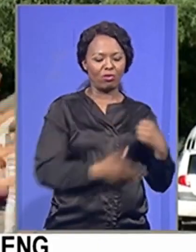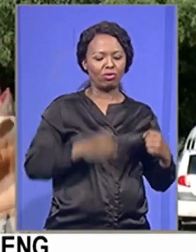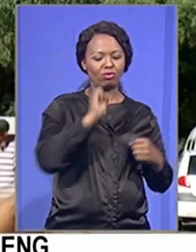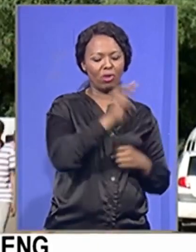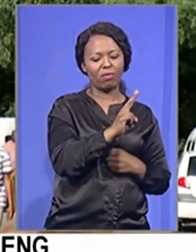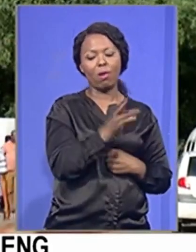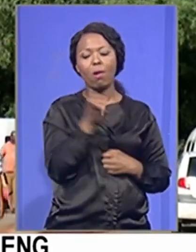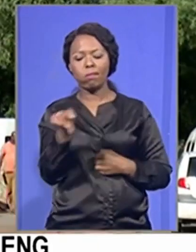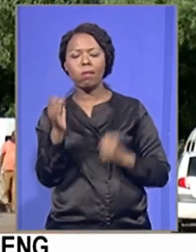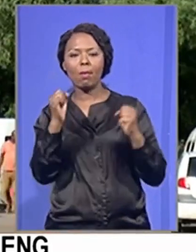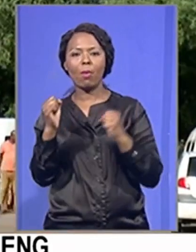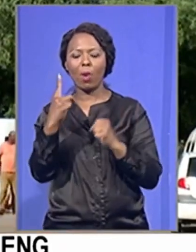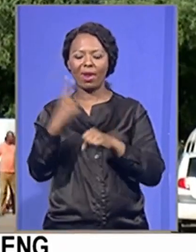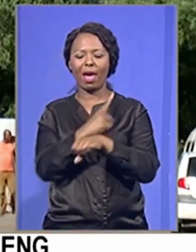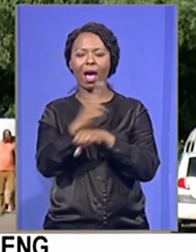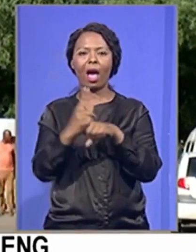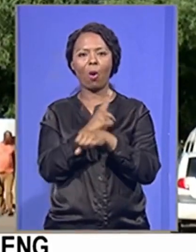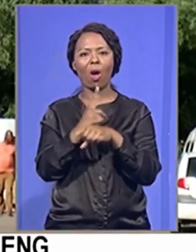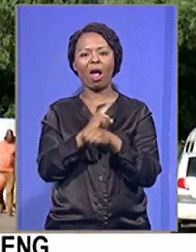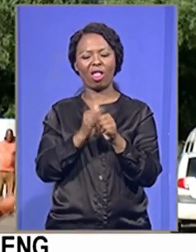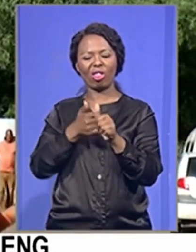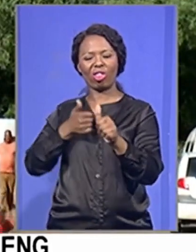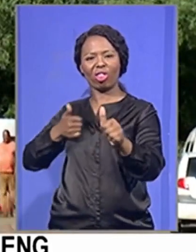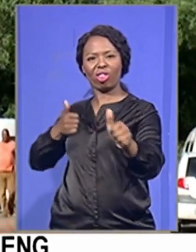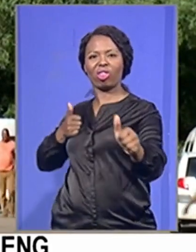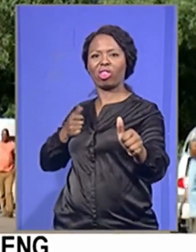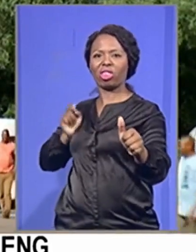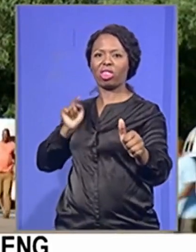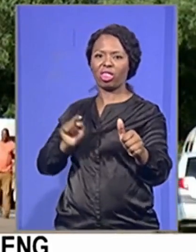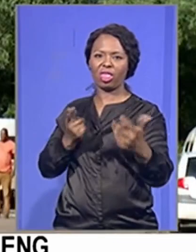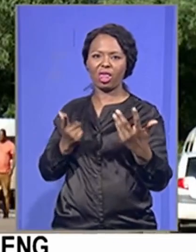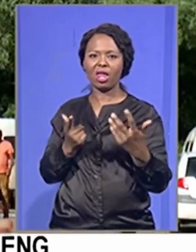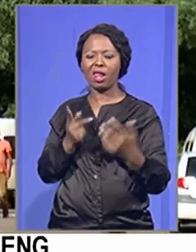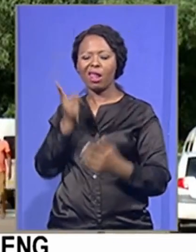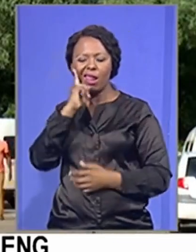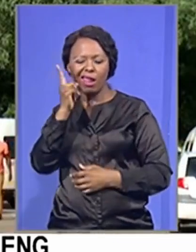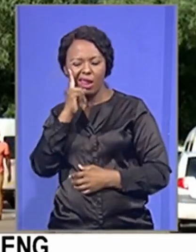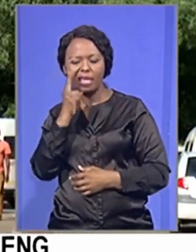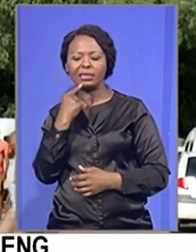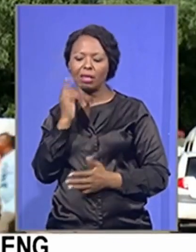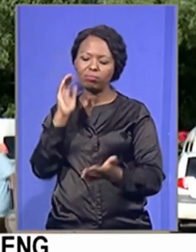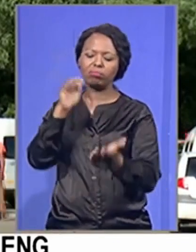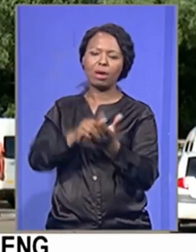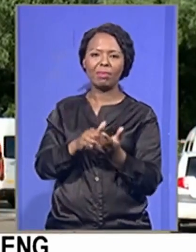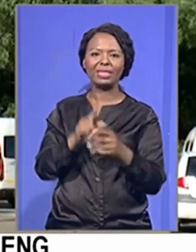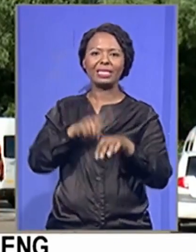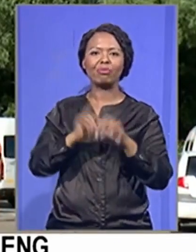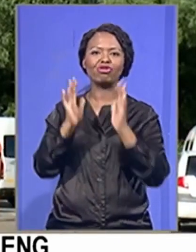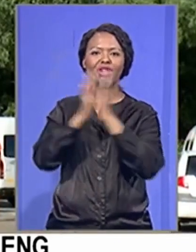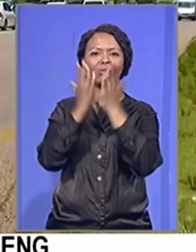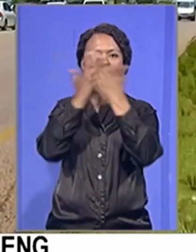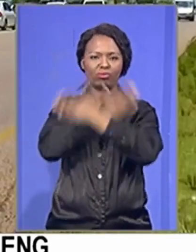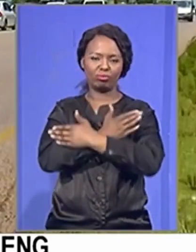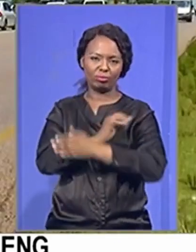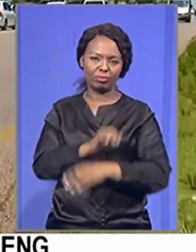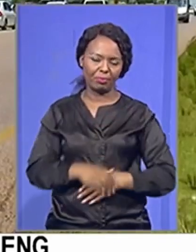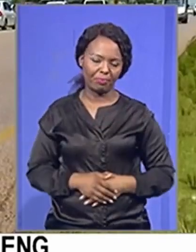an hour or more, and when we check the navigator, it says we will be home at around 10 at